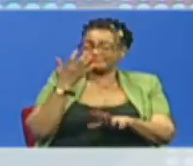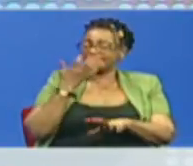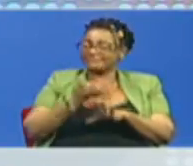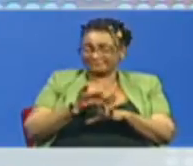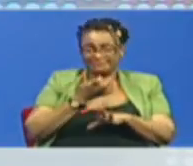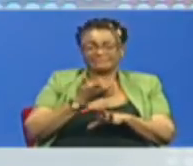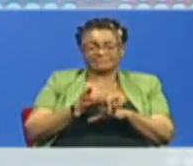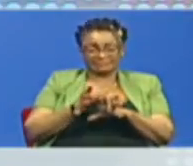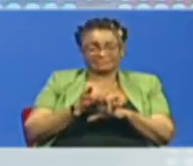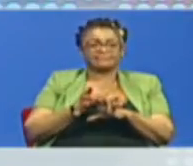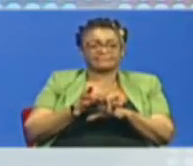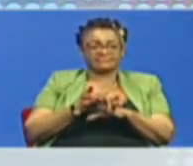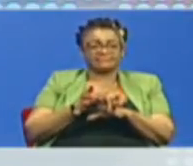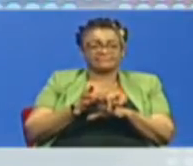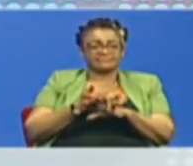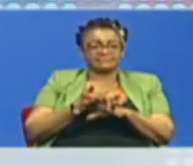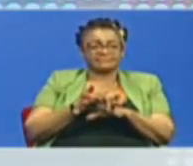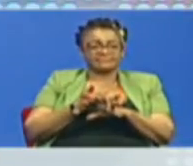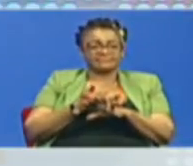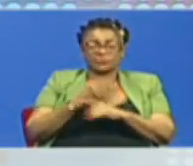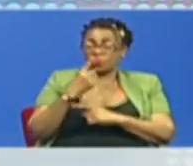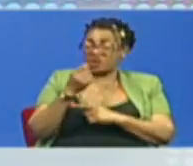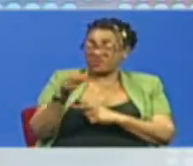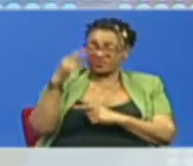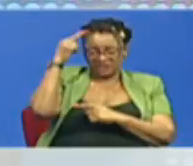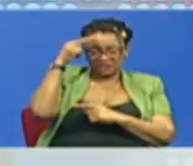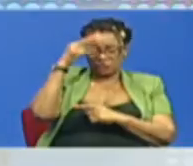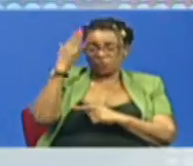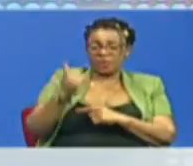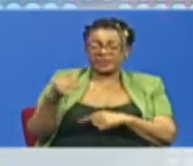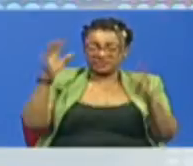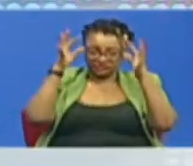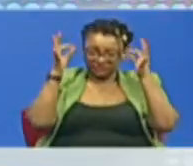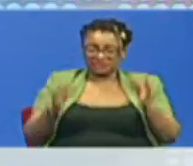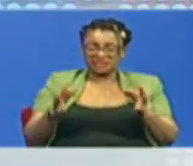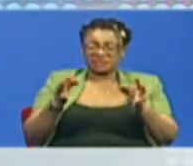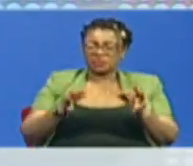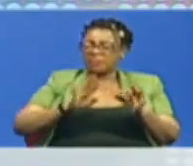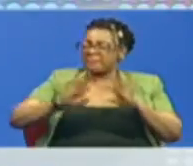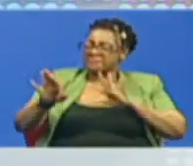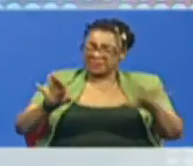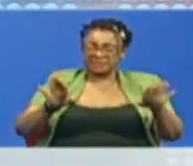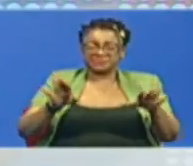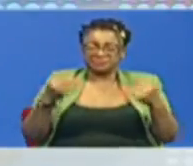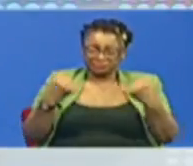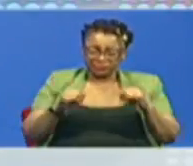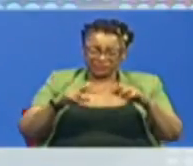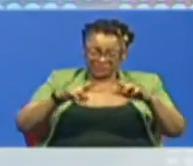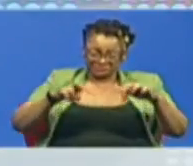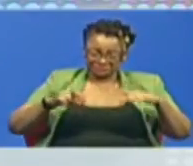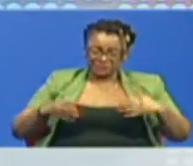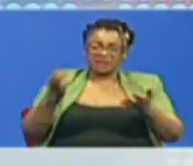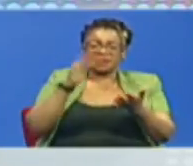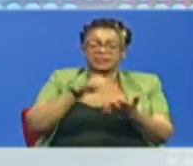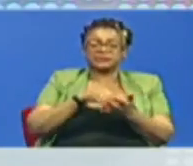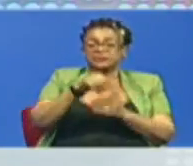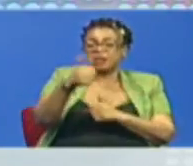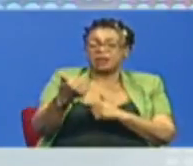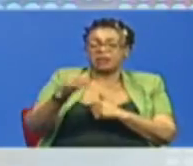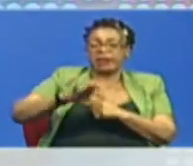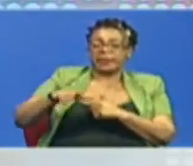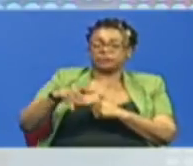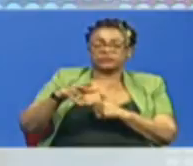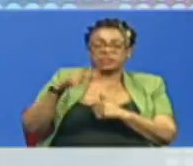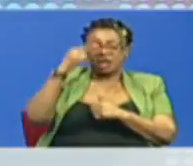matter. And it is actually one of the reasons why they have decided to go back and actually look at it. But other counties such as